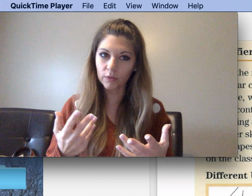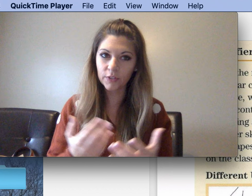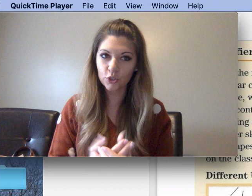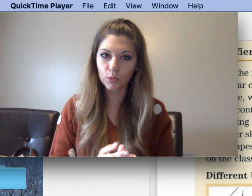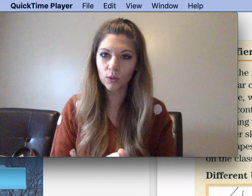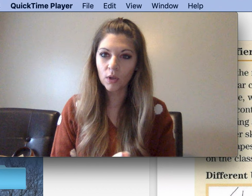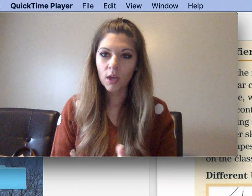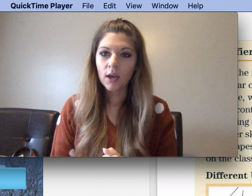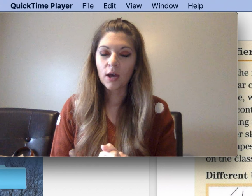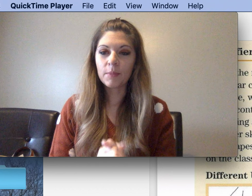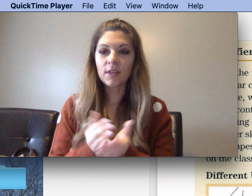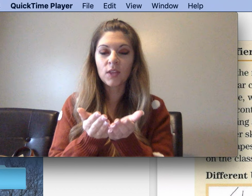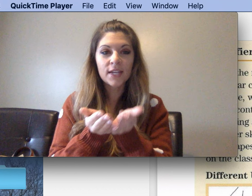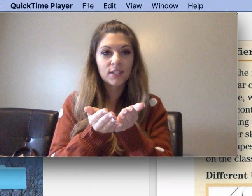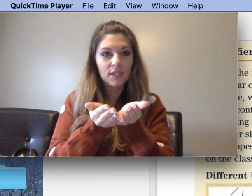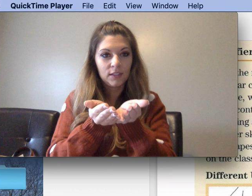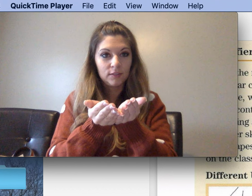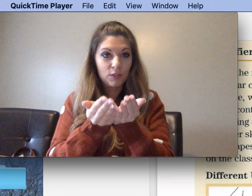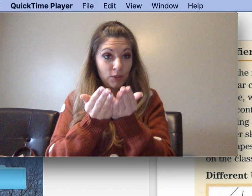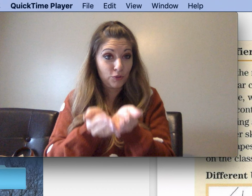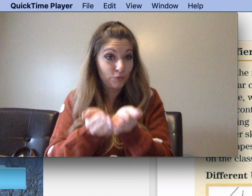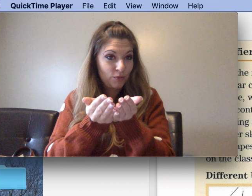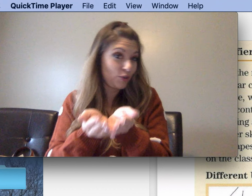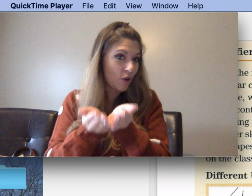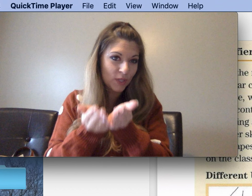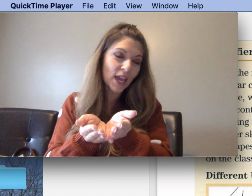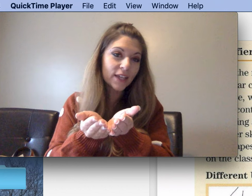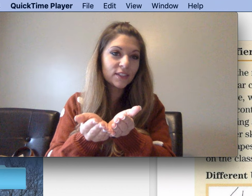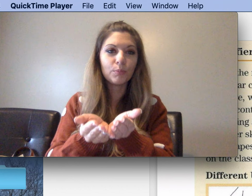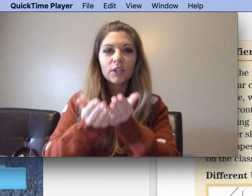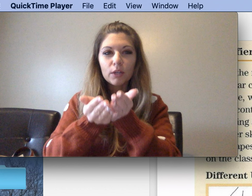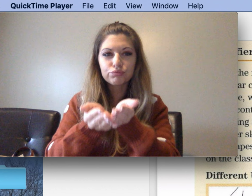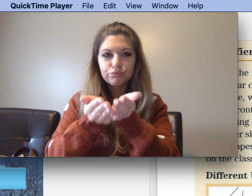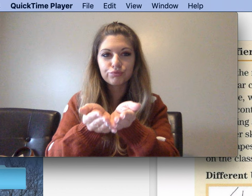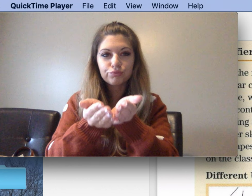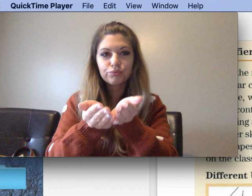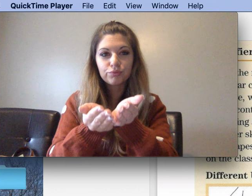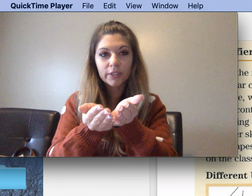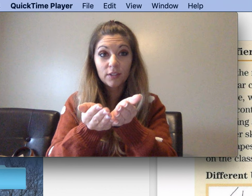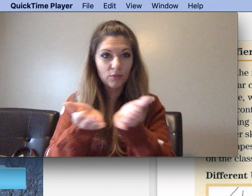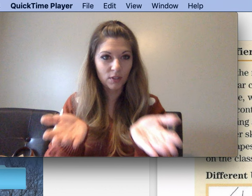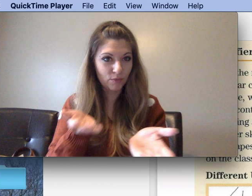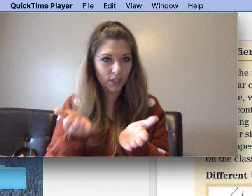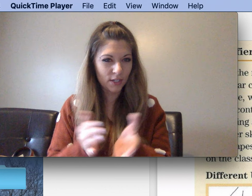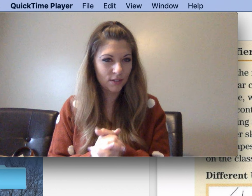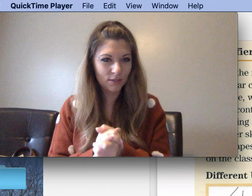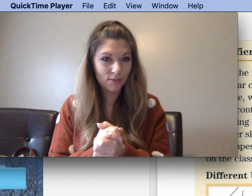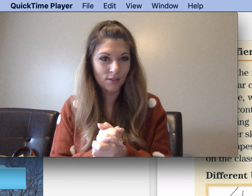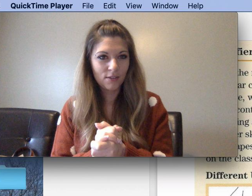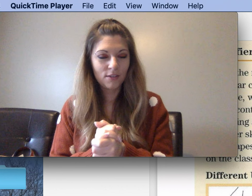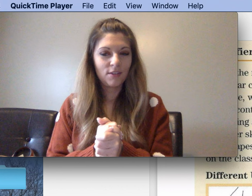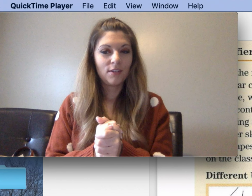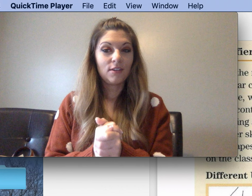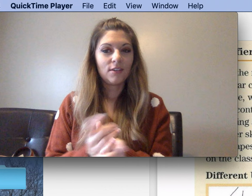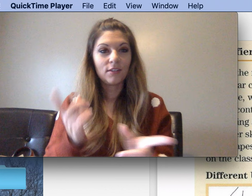it more visual. And then lastly, this one you don't know yet, but like, can you think of what it is?